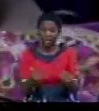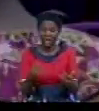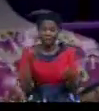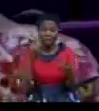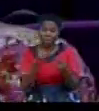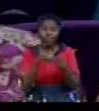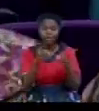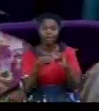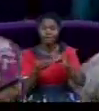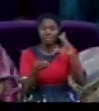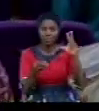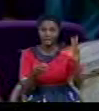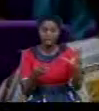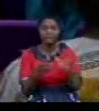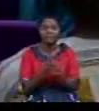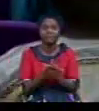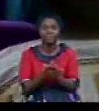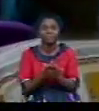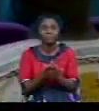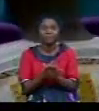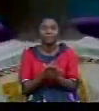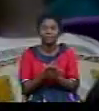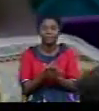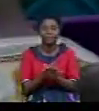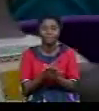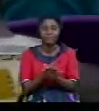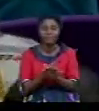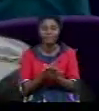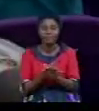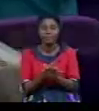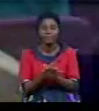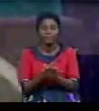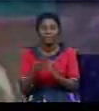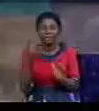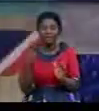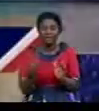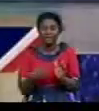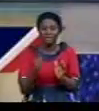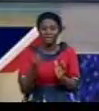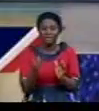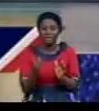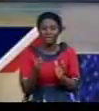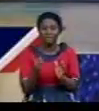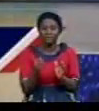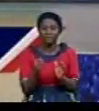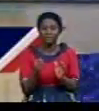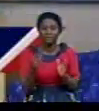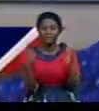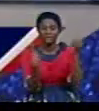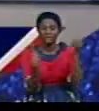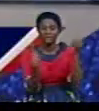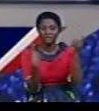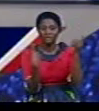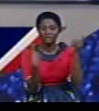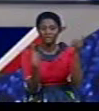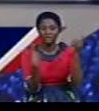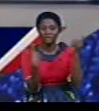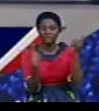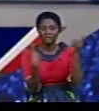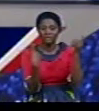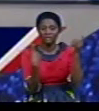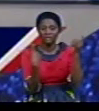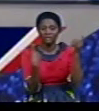Point number three the Smitty's circle of the sick here is Christ and